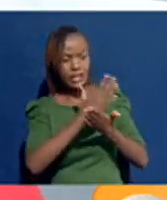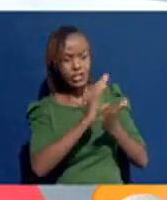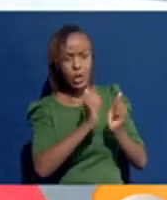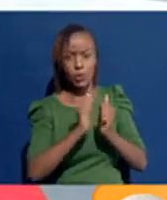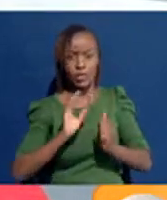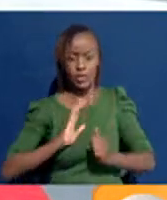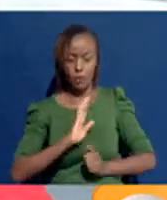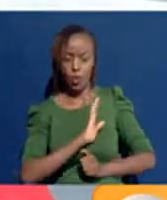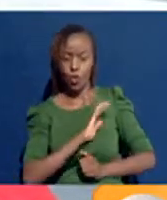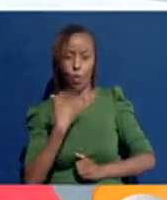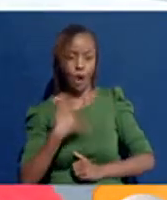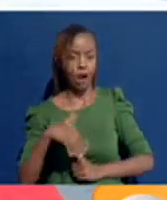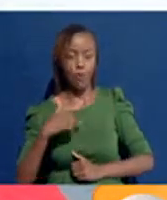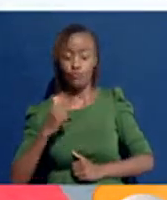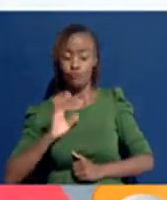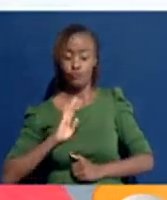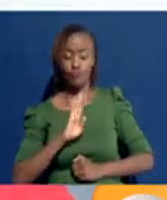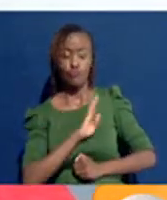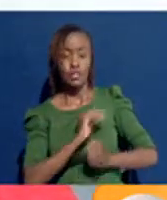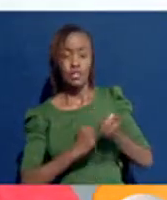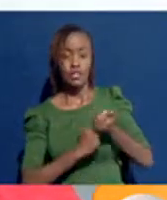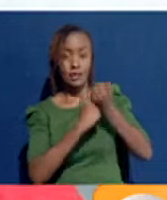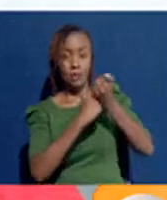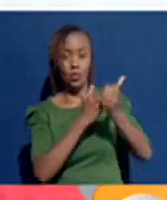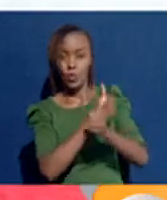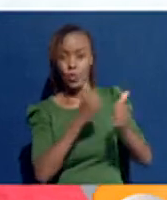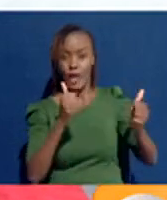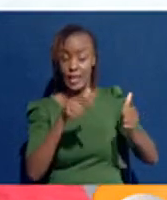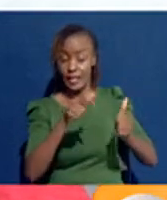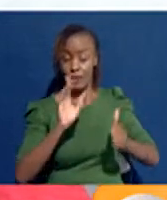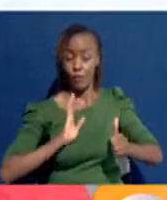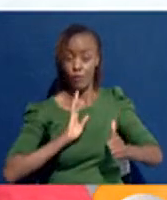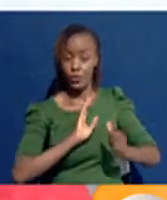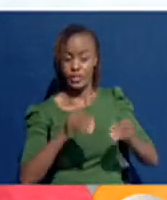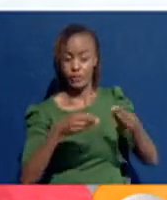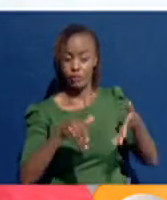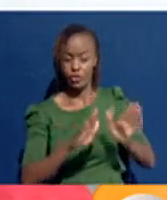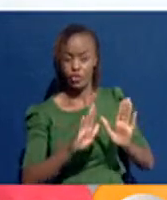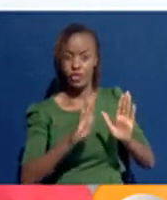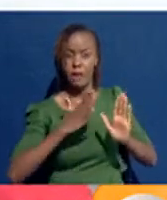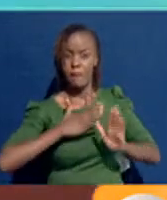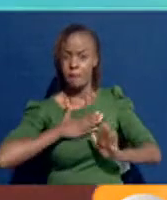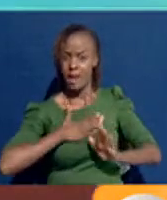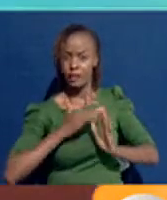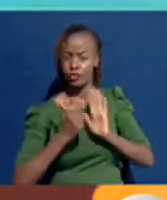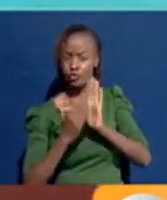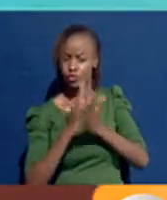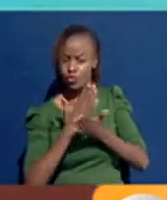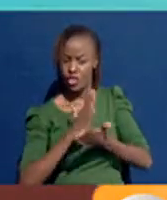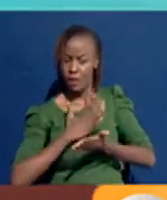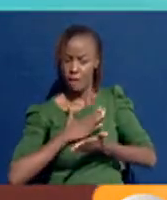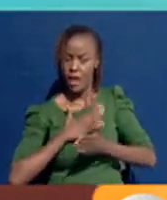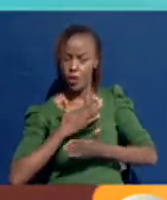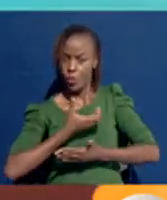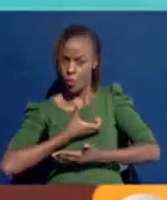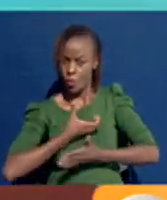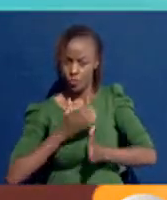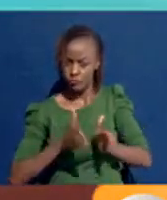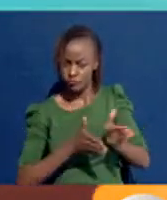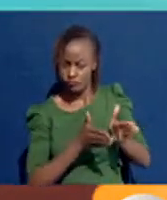and which has been very supportive. By doing this one, they gave me a leeway of executing my strategy, which I wanted to bring this